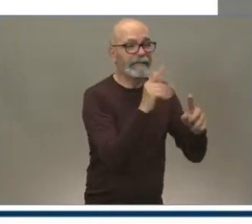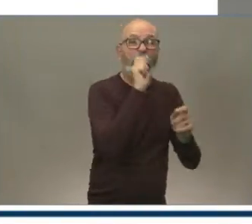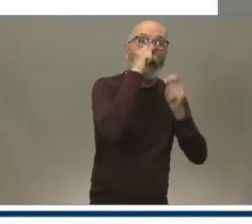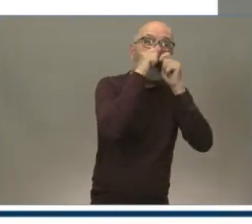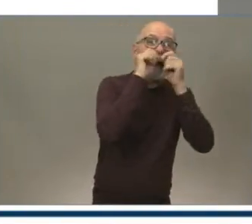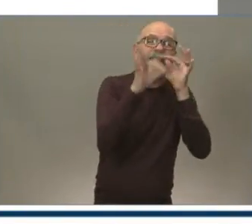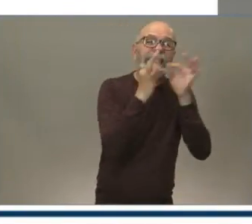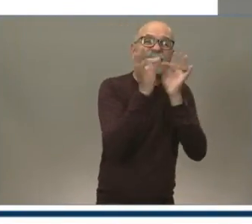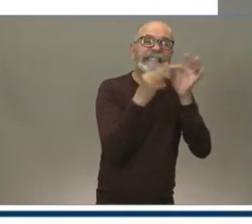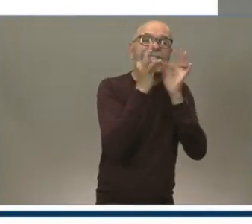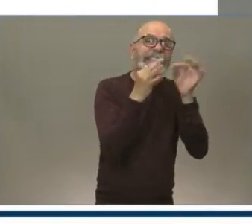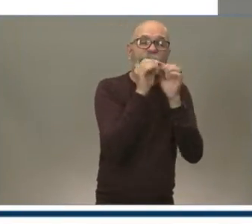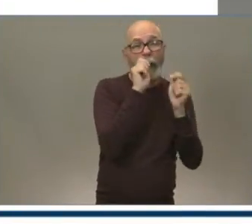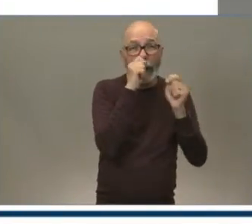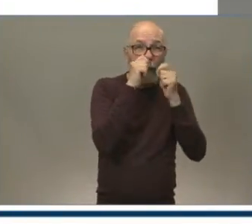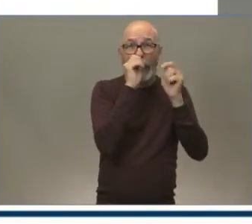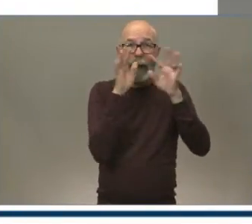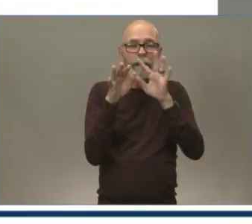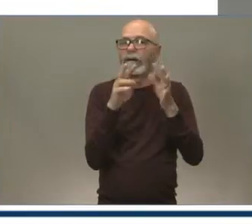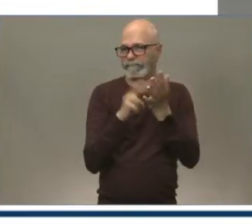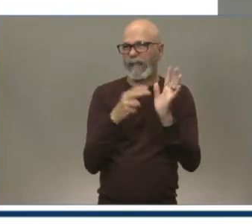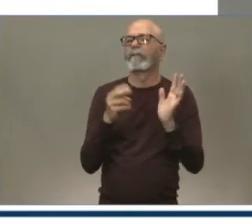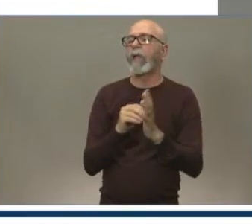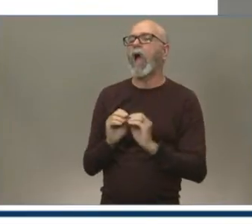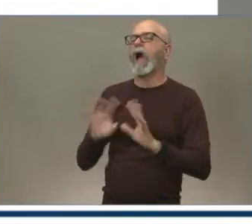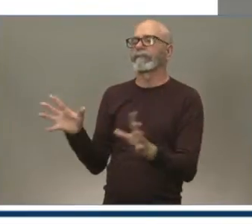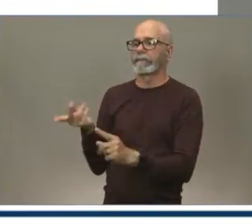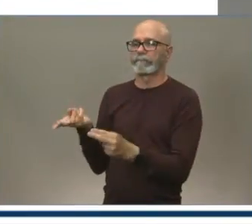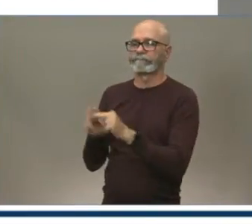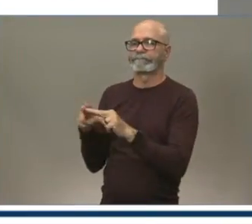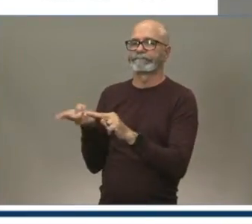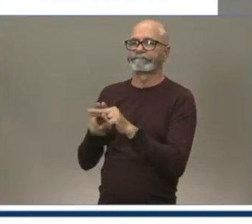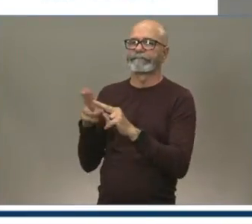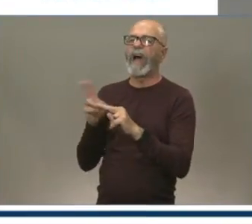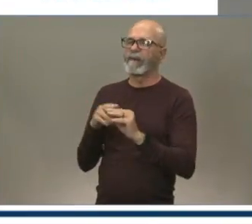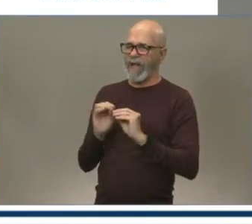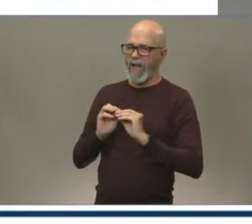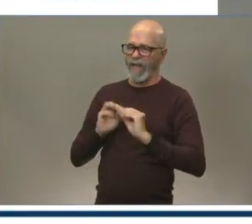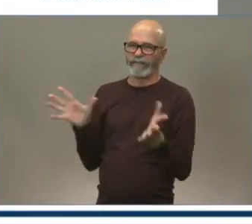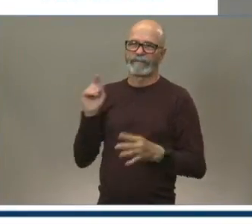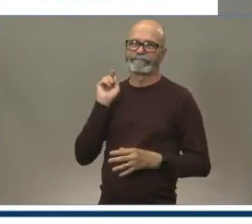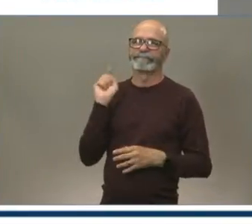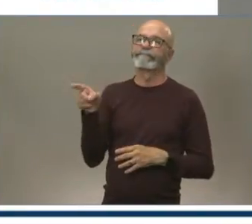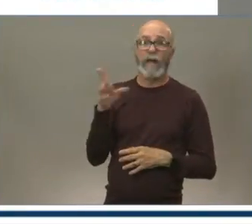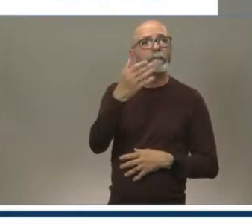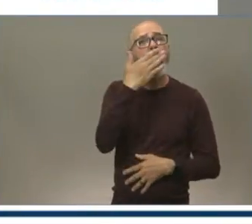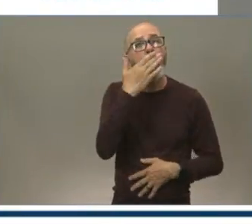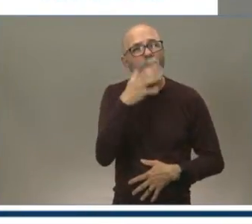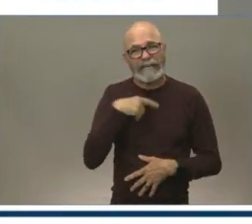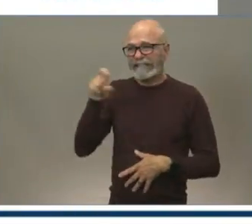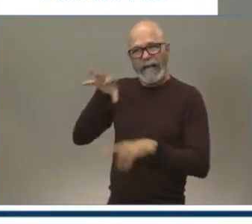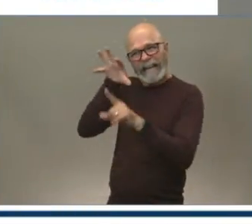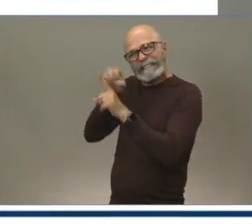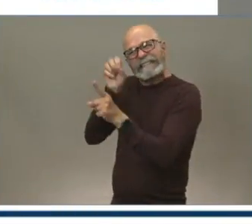More testing often means more cases identified, and that actually is good news. We want to identify